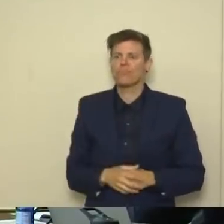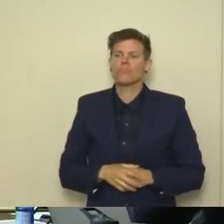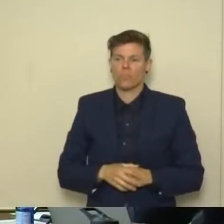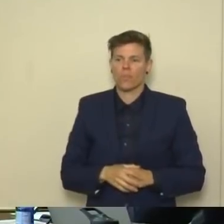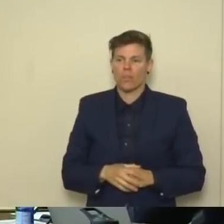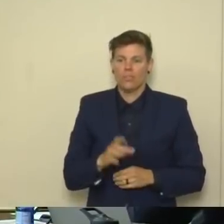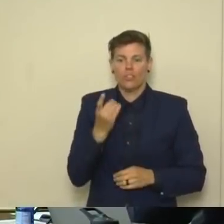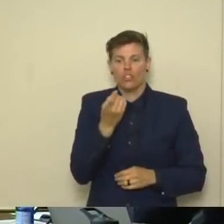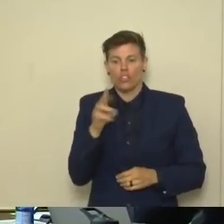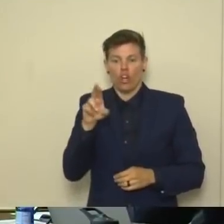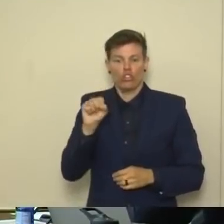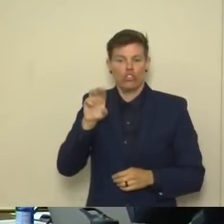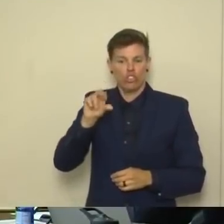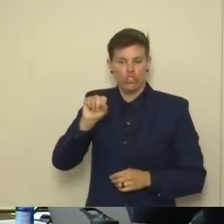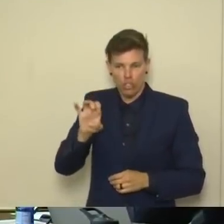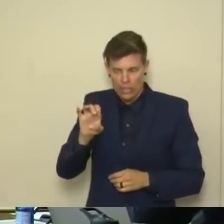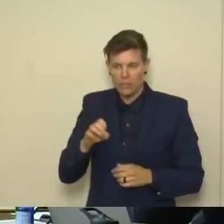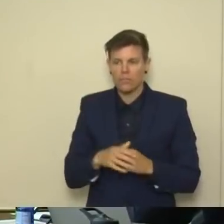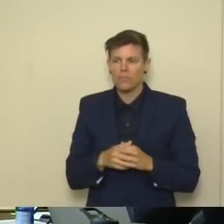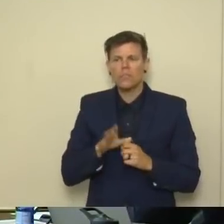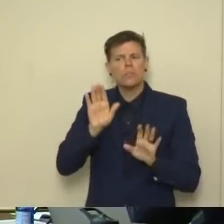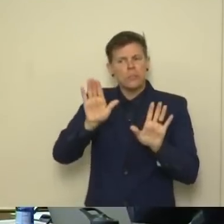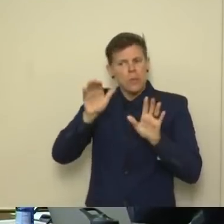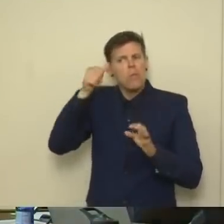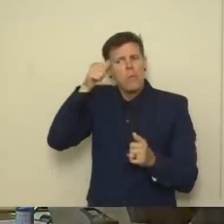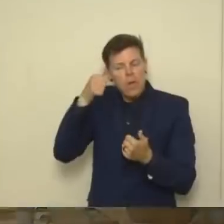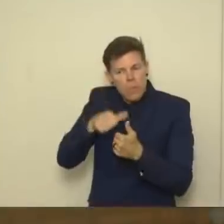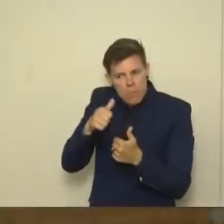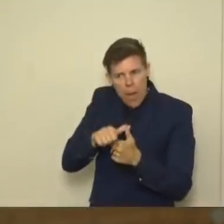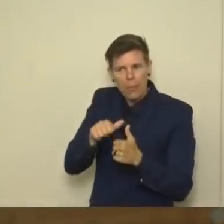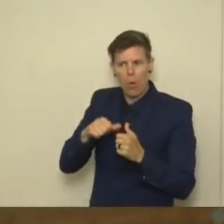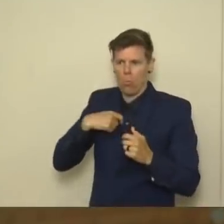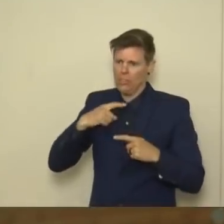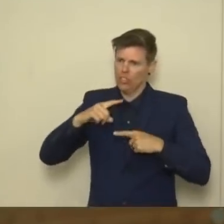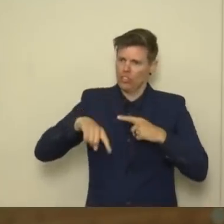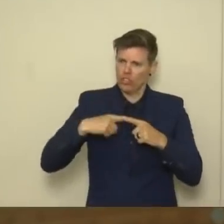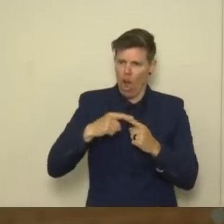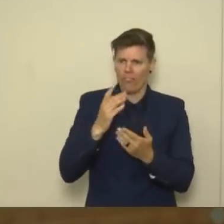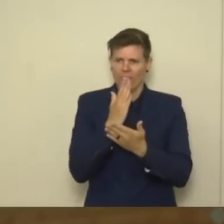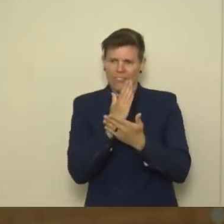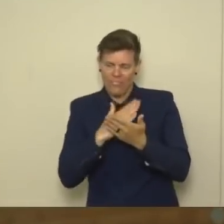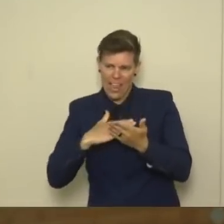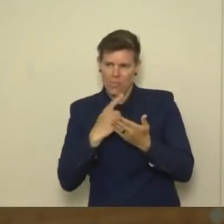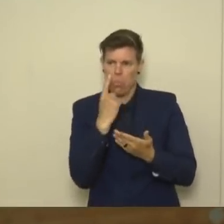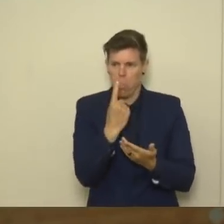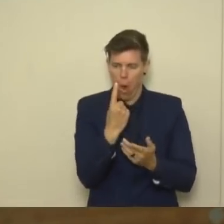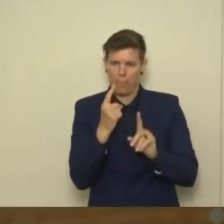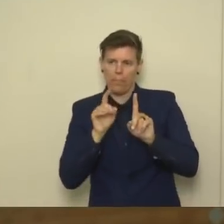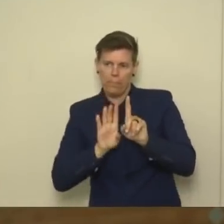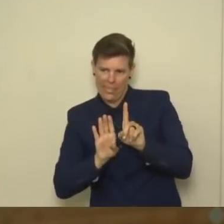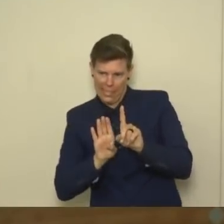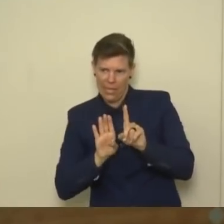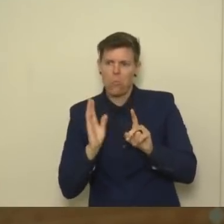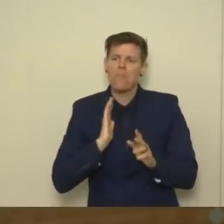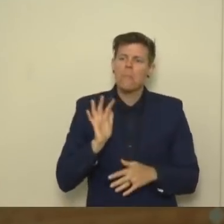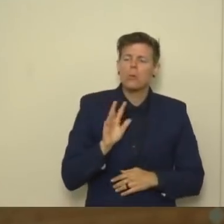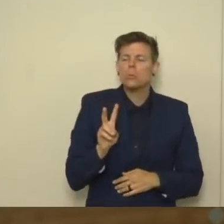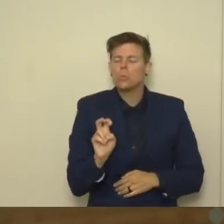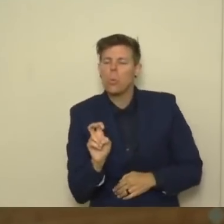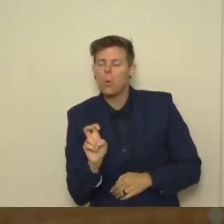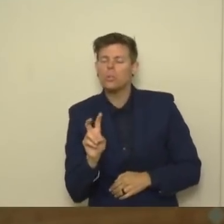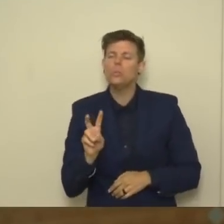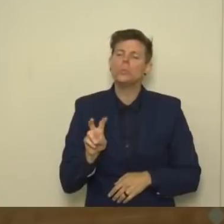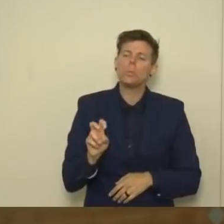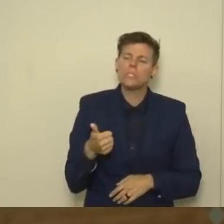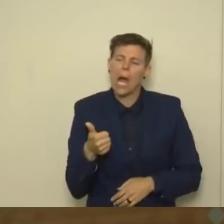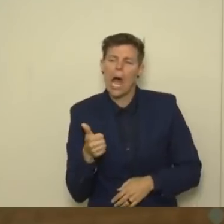a 7-day rolling average of cases between 100 to 110. We do not have a gating criteria for a number of